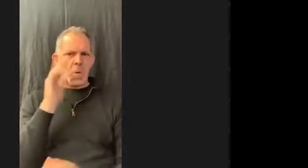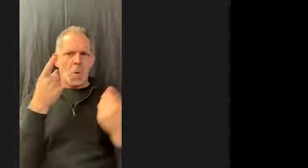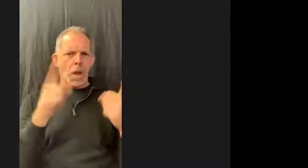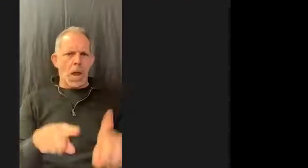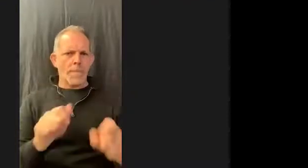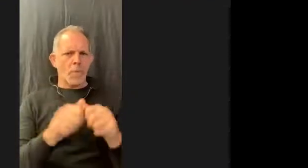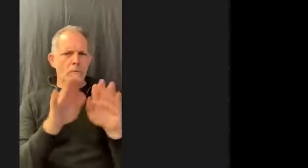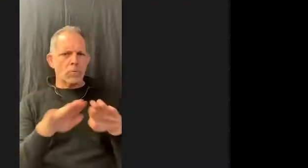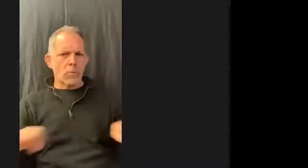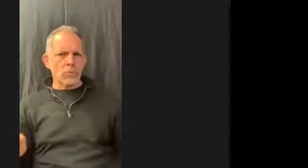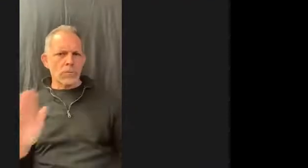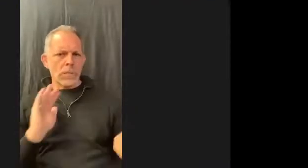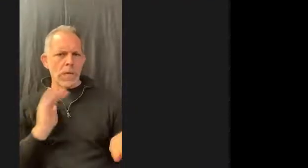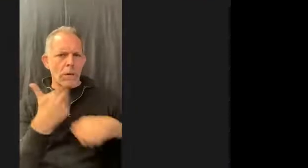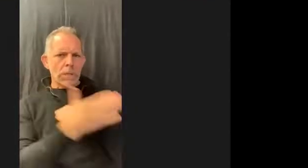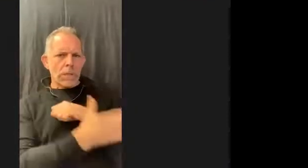that.